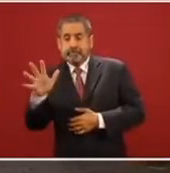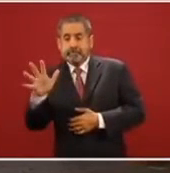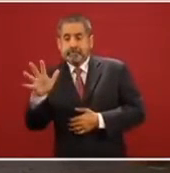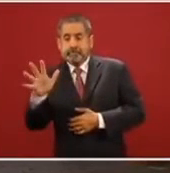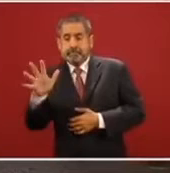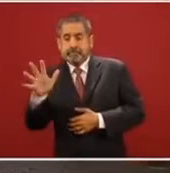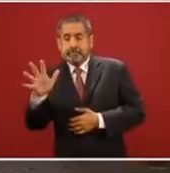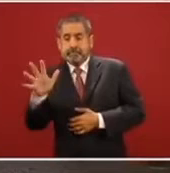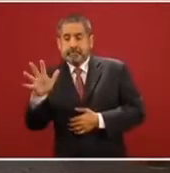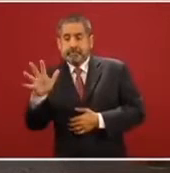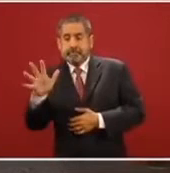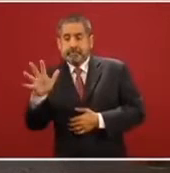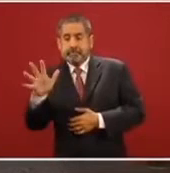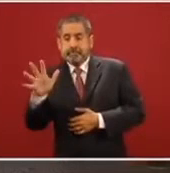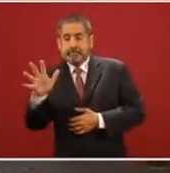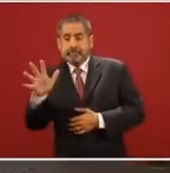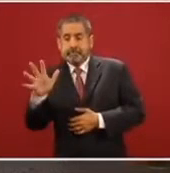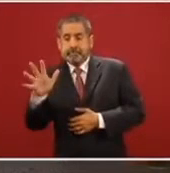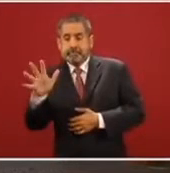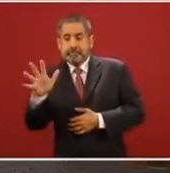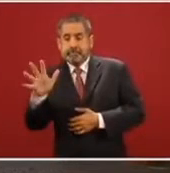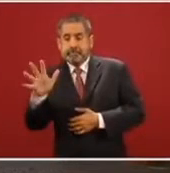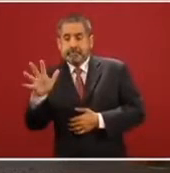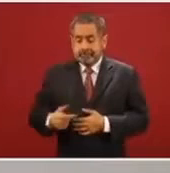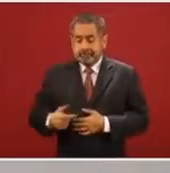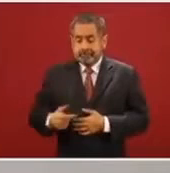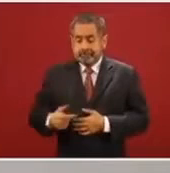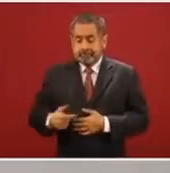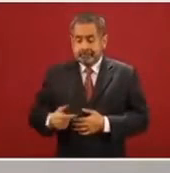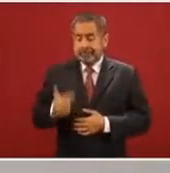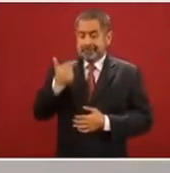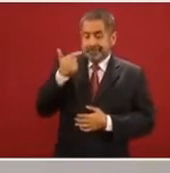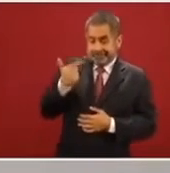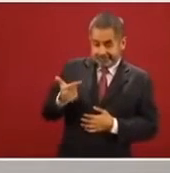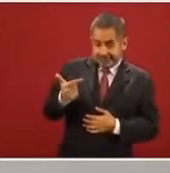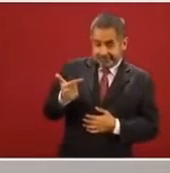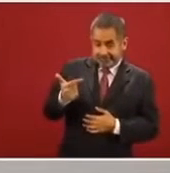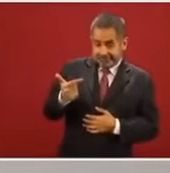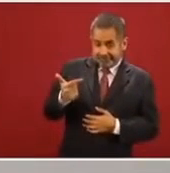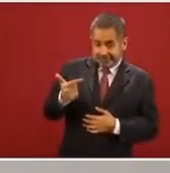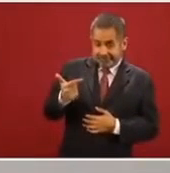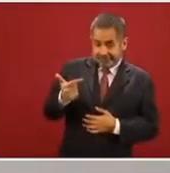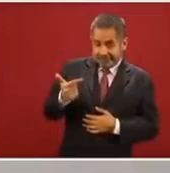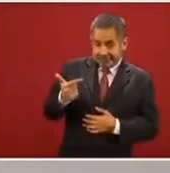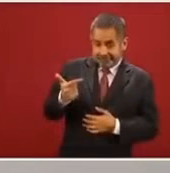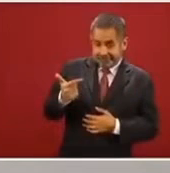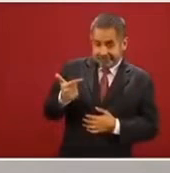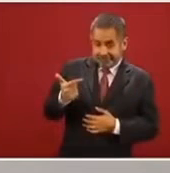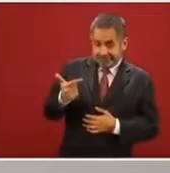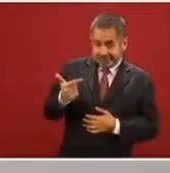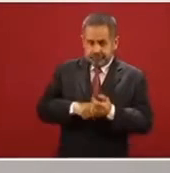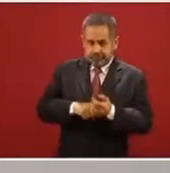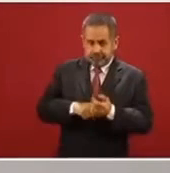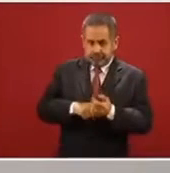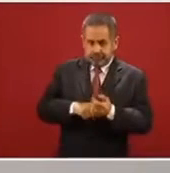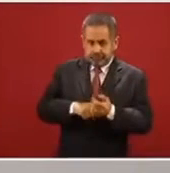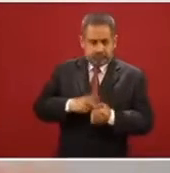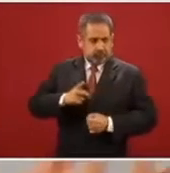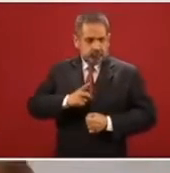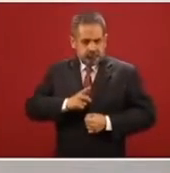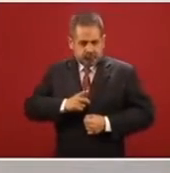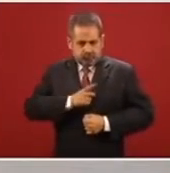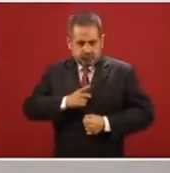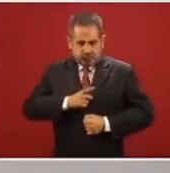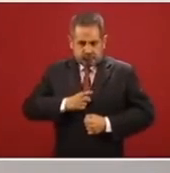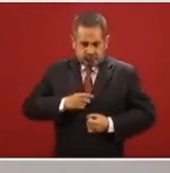they expect that 7 out of every 10 people desarrollen anticuerpos will develop antibodies en la medida en que han